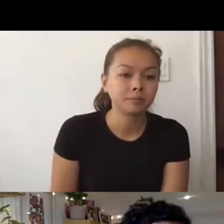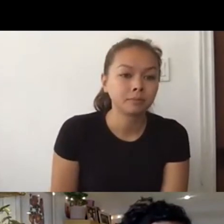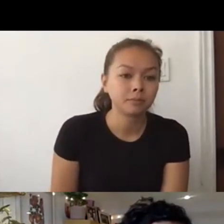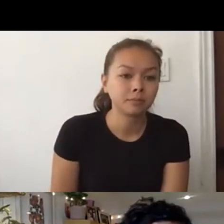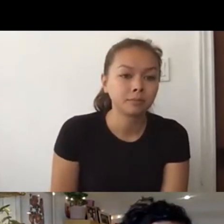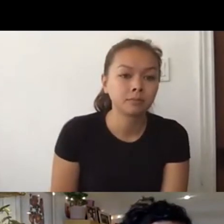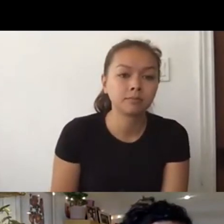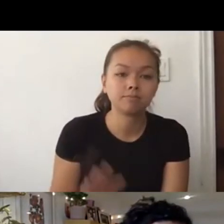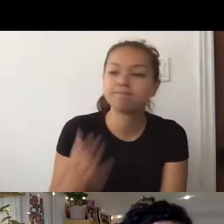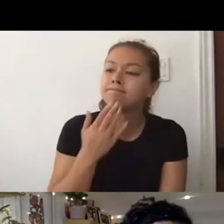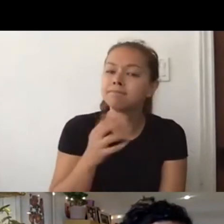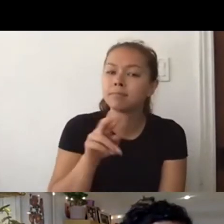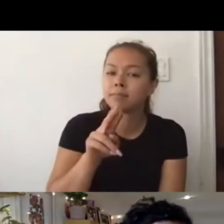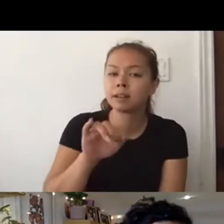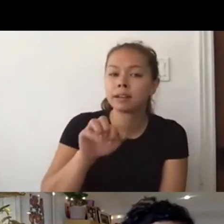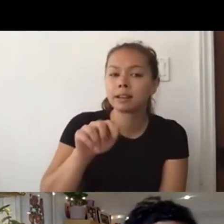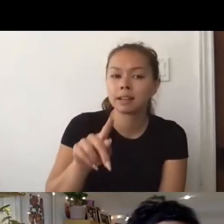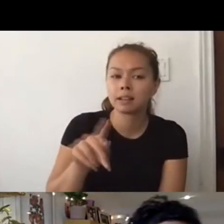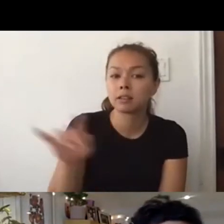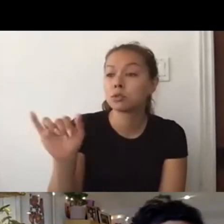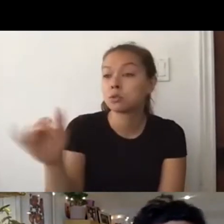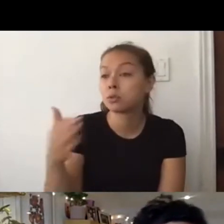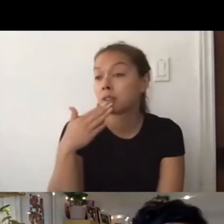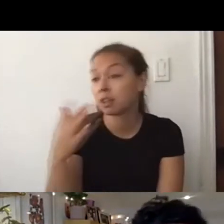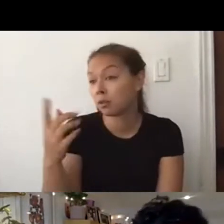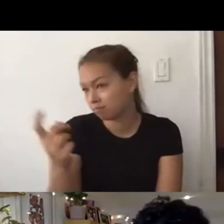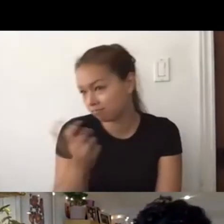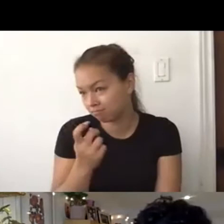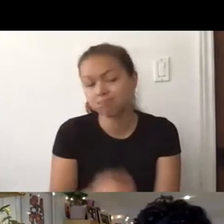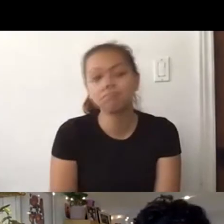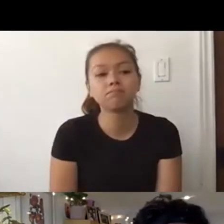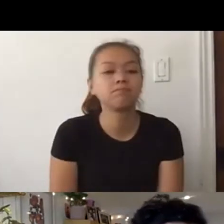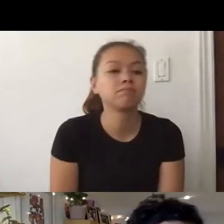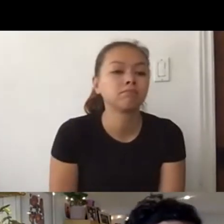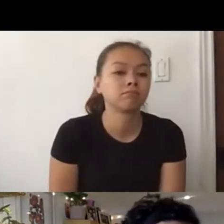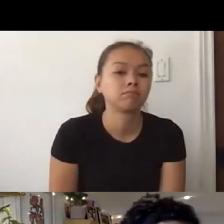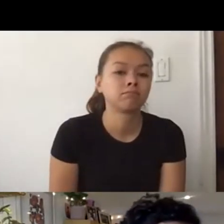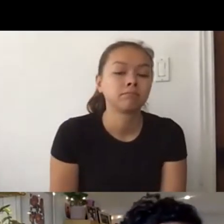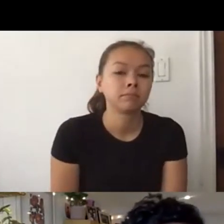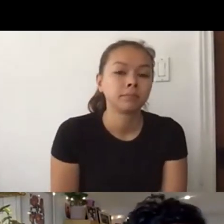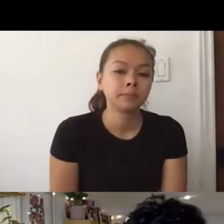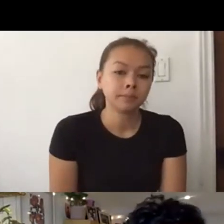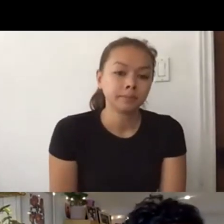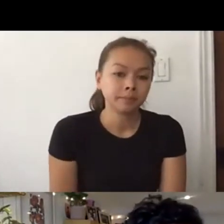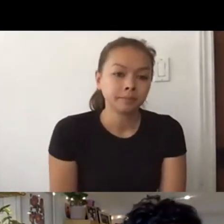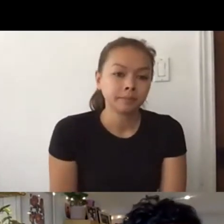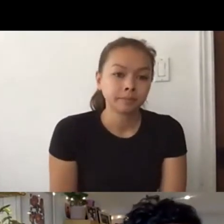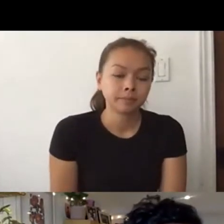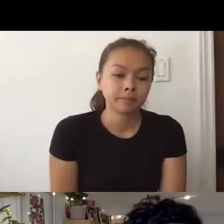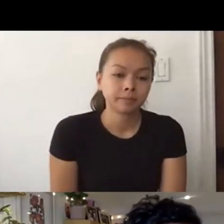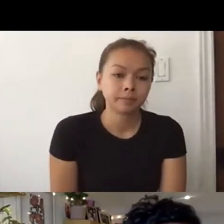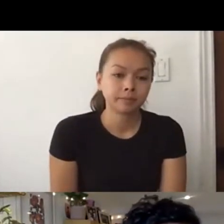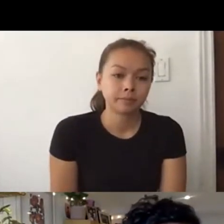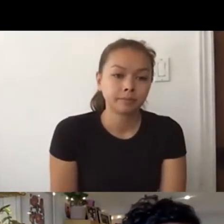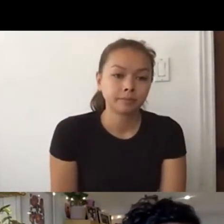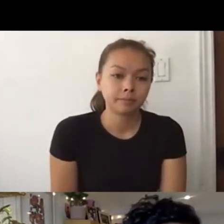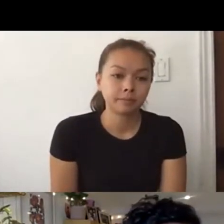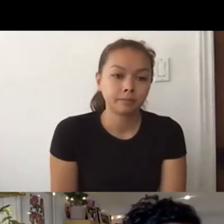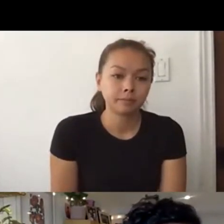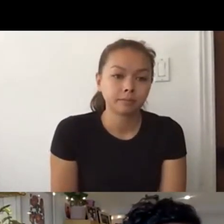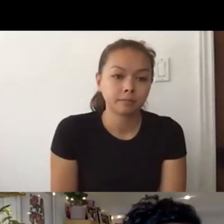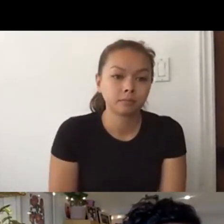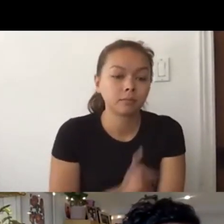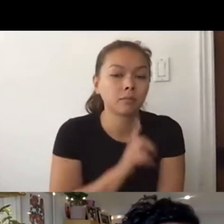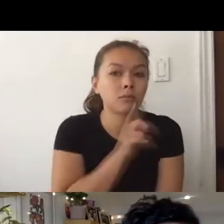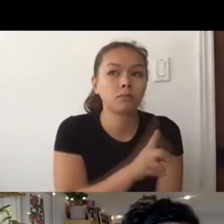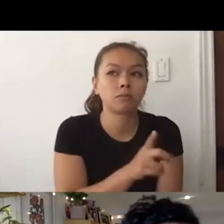Thanks, Nick, and thank you so much to the attendee who asked this question. I think that we're just having more conversations about it. I think it's important